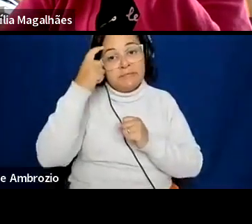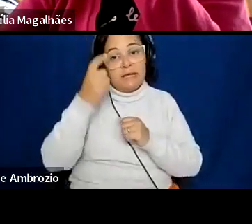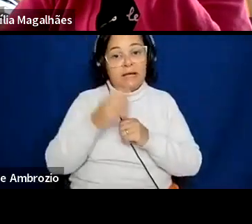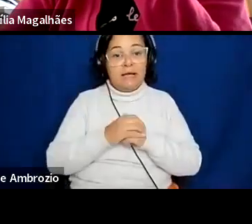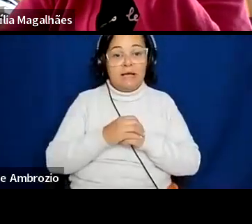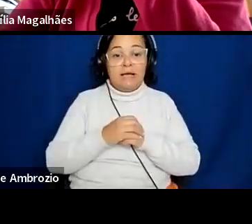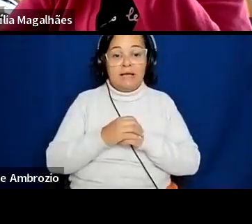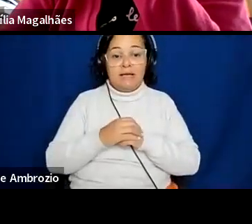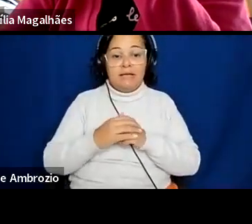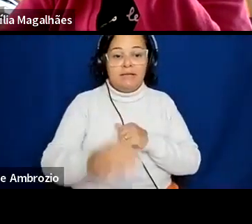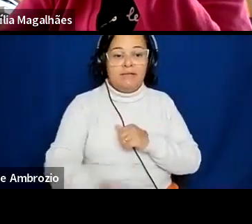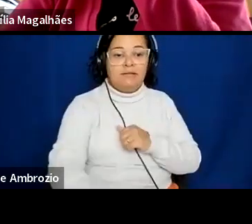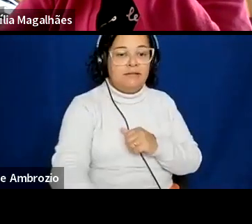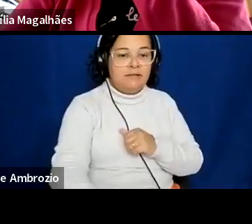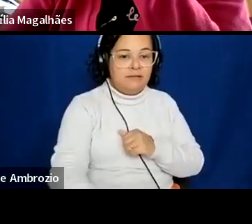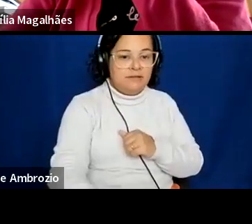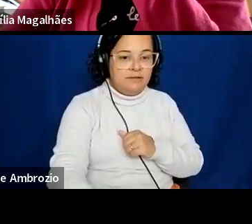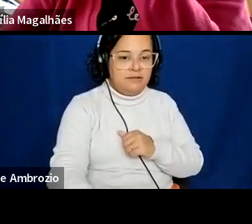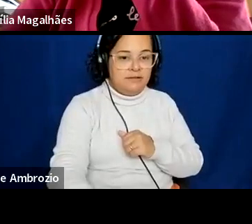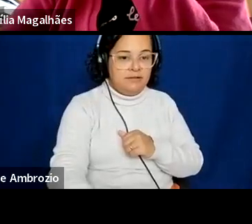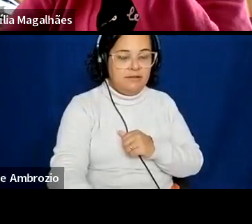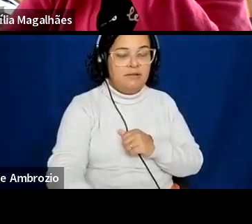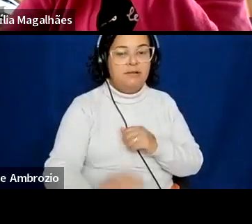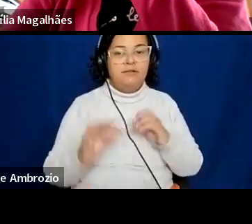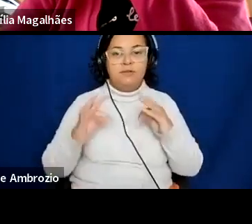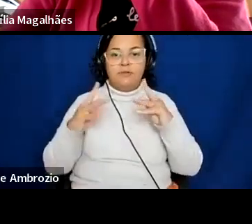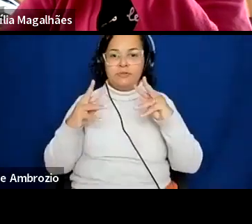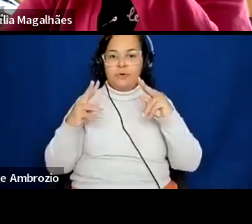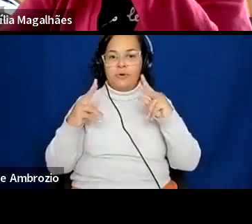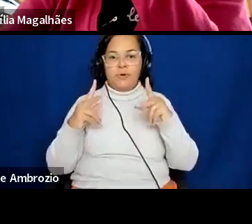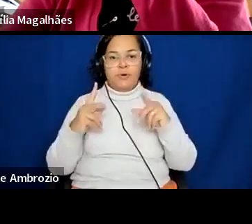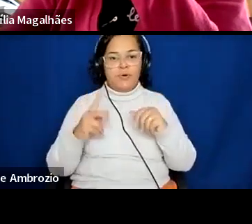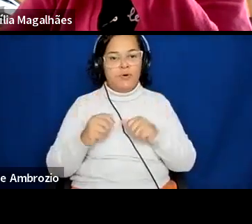how was it and how is it that given the constraints of the time,